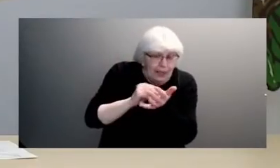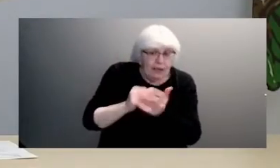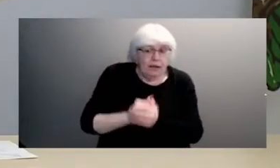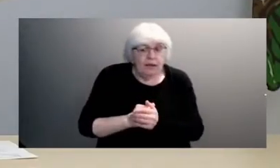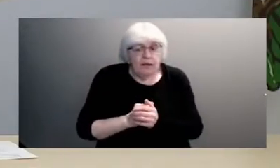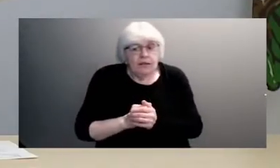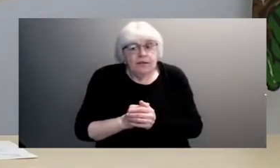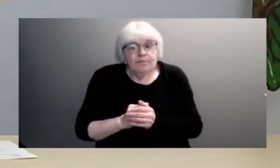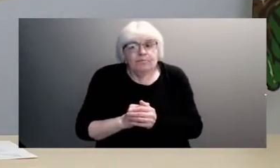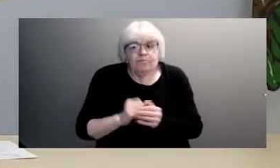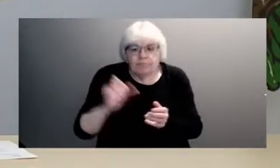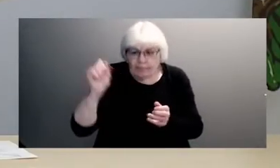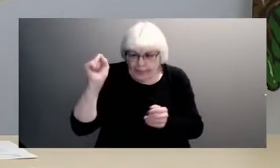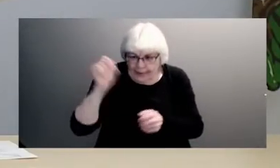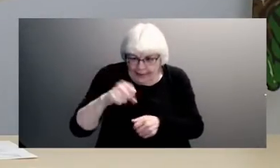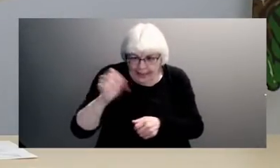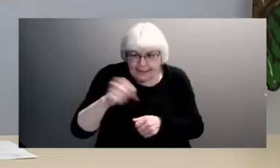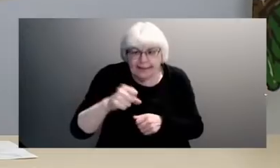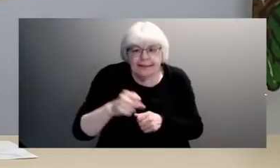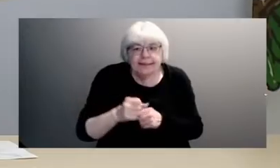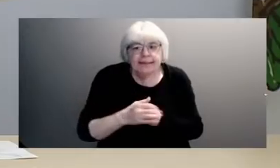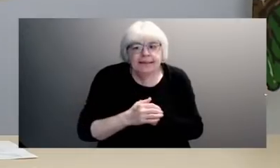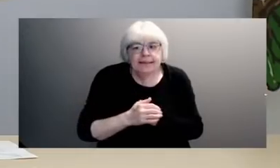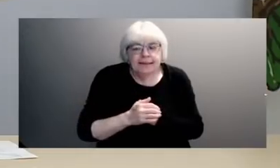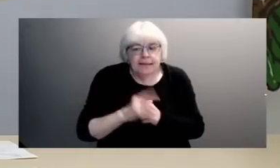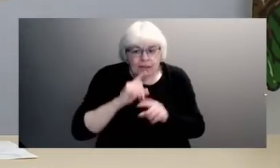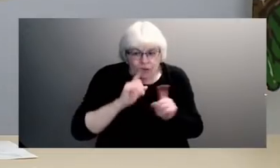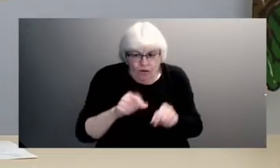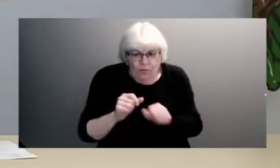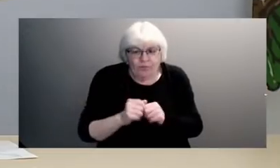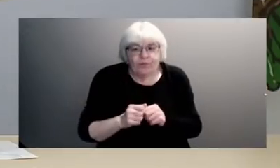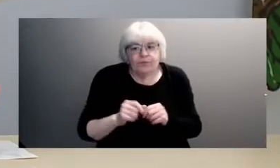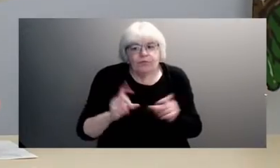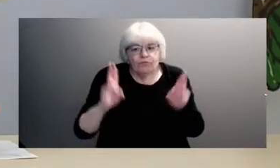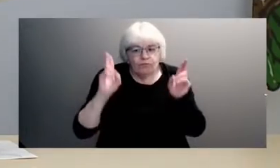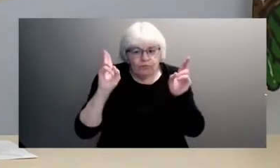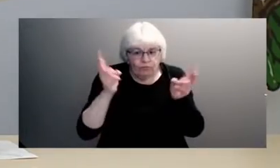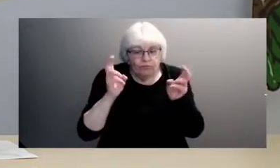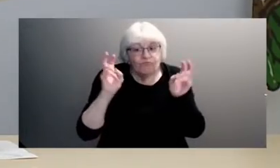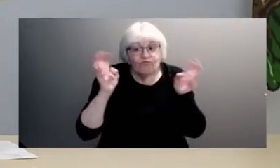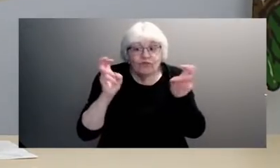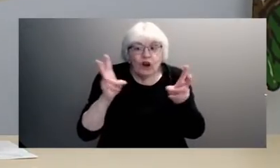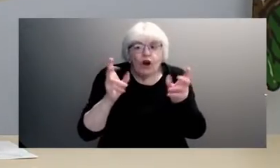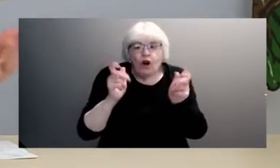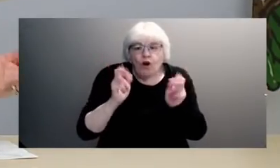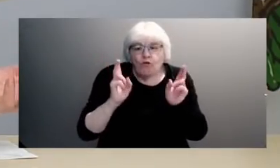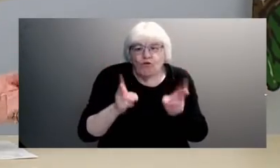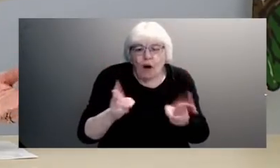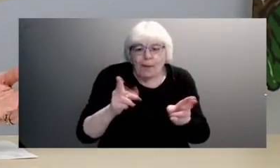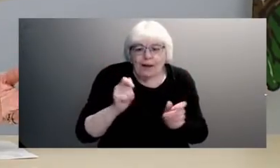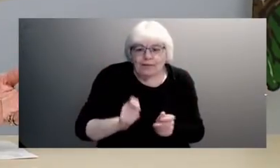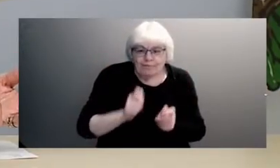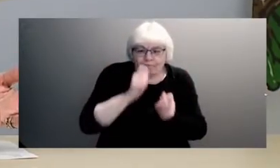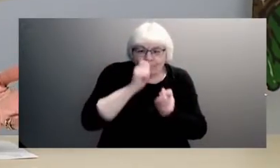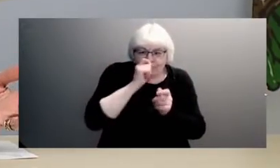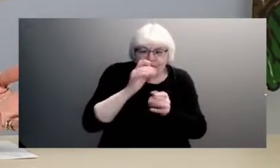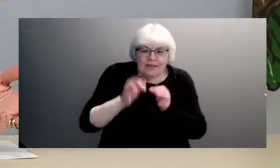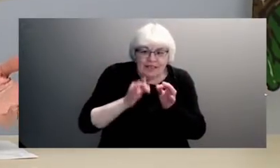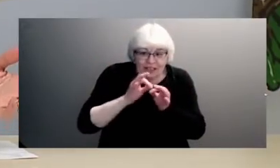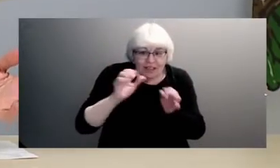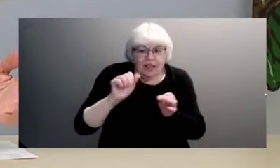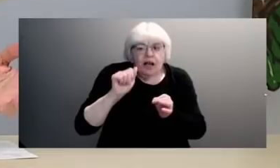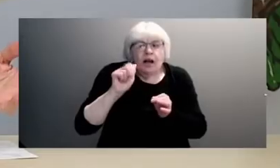our rapid antigen tests, as you know, through some of our programs in the schools related to outbreaks. We've made them available to